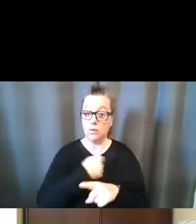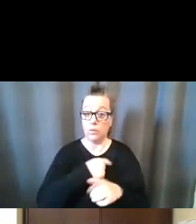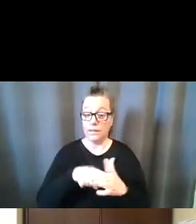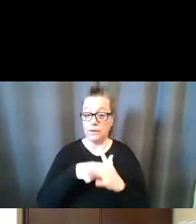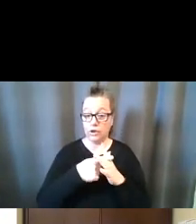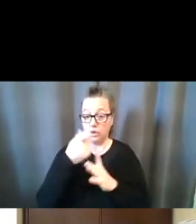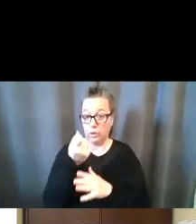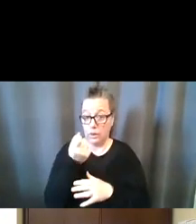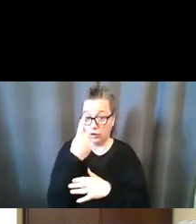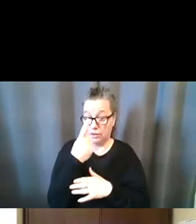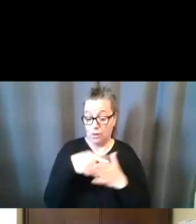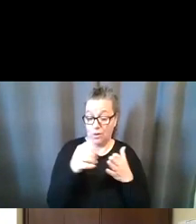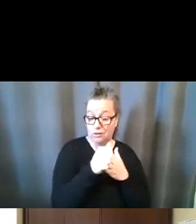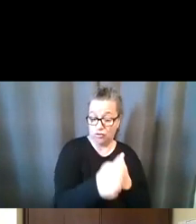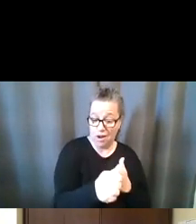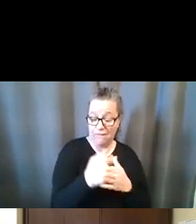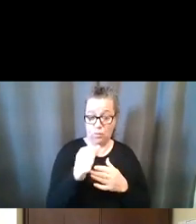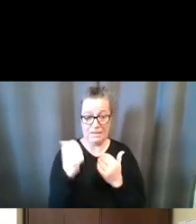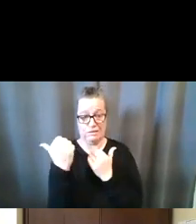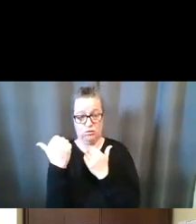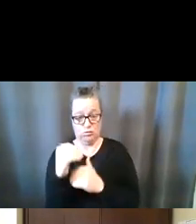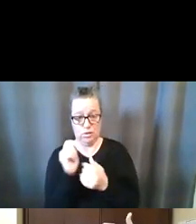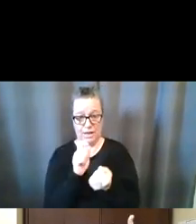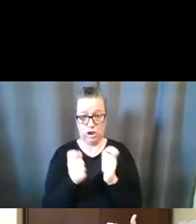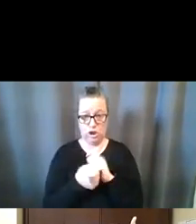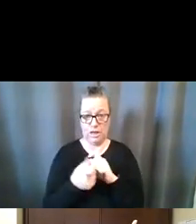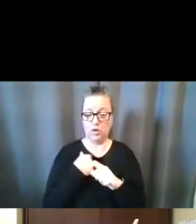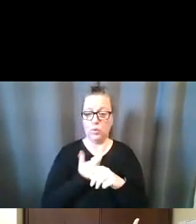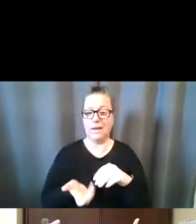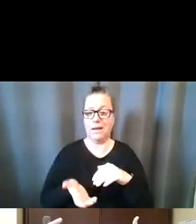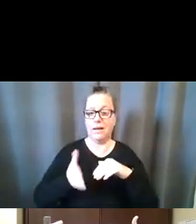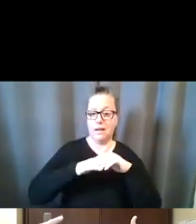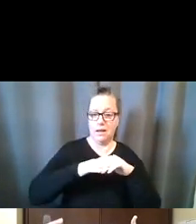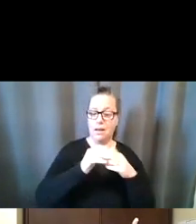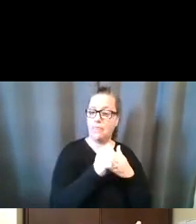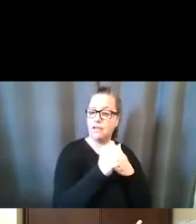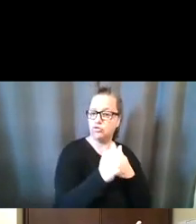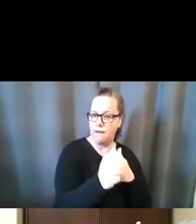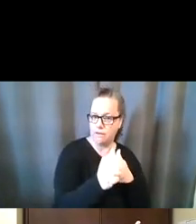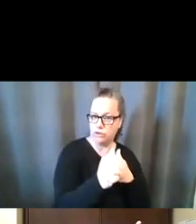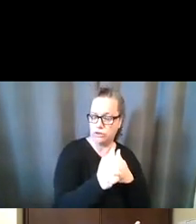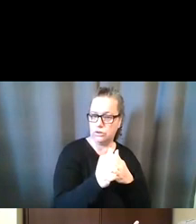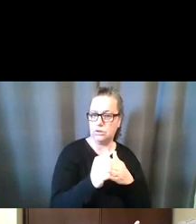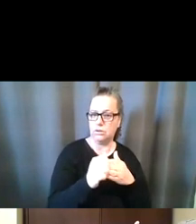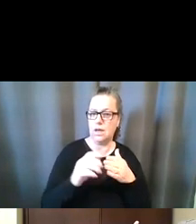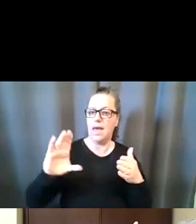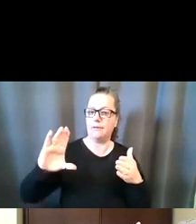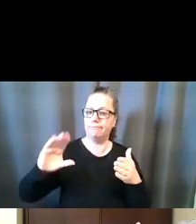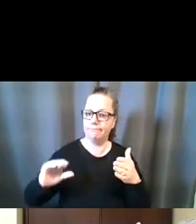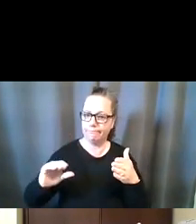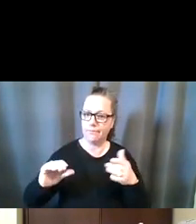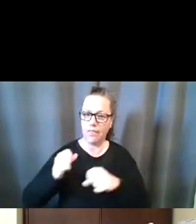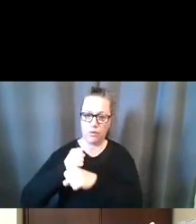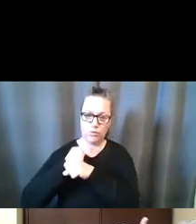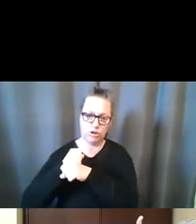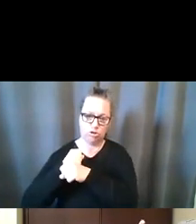understand what's driving and what's restraining a change, we can amplify the drivers, start to mute the